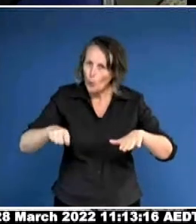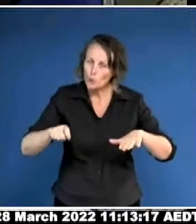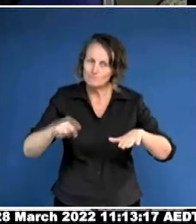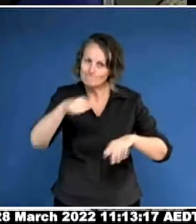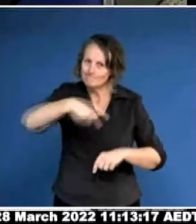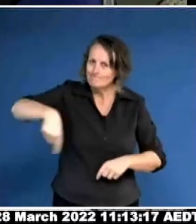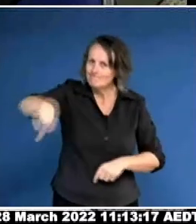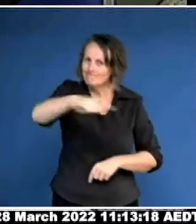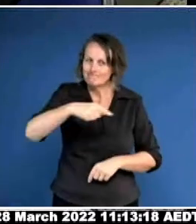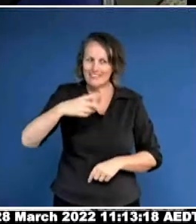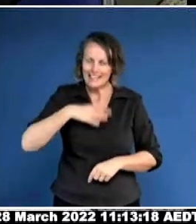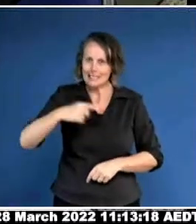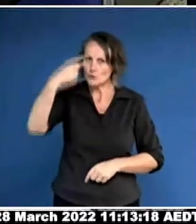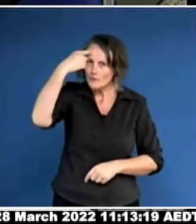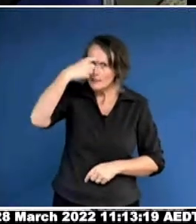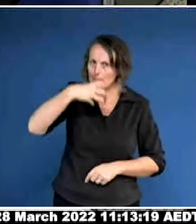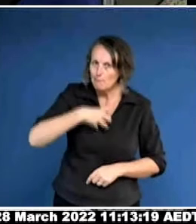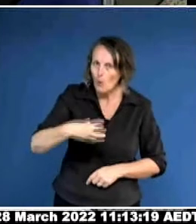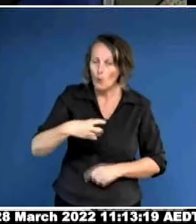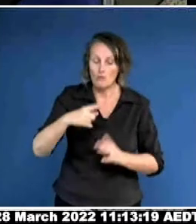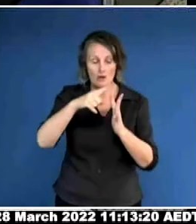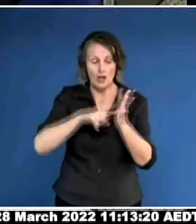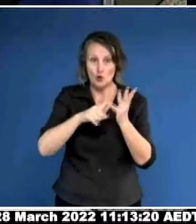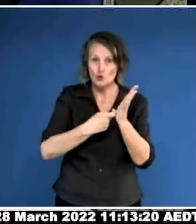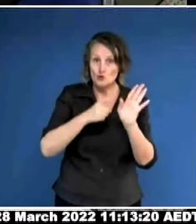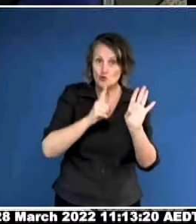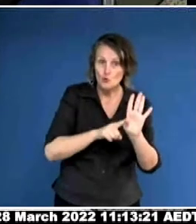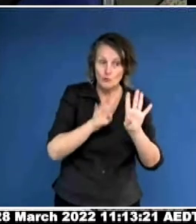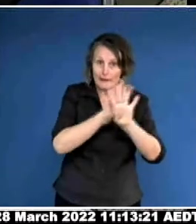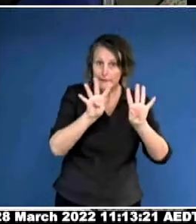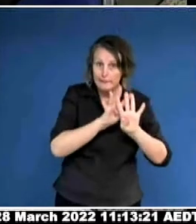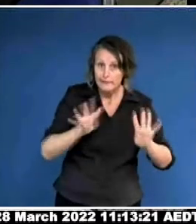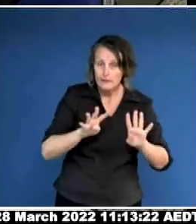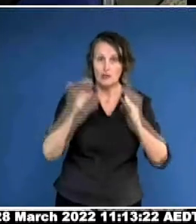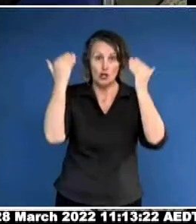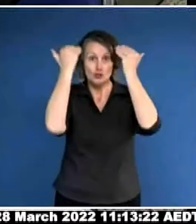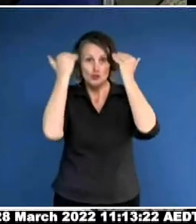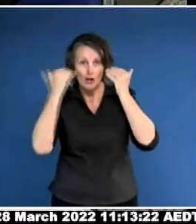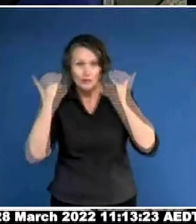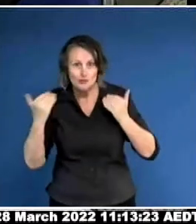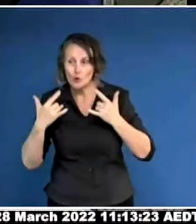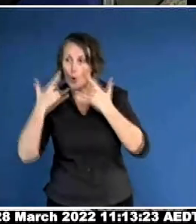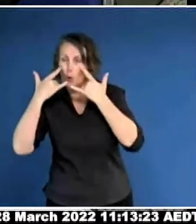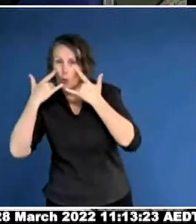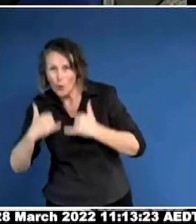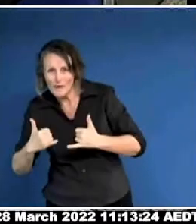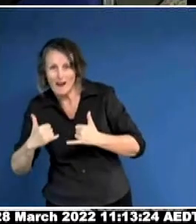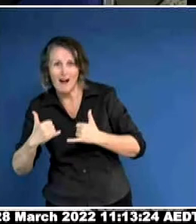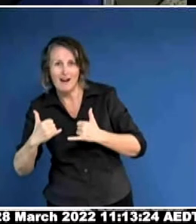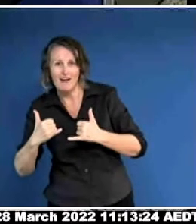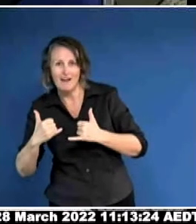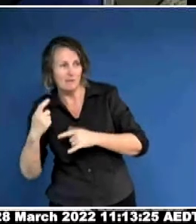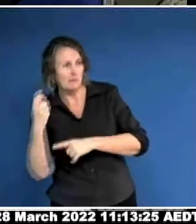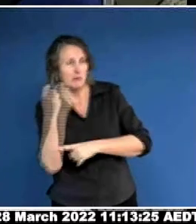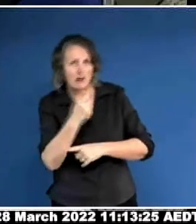The jury, judge, and prosecutor. They think you're making this all up and